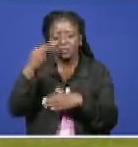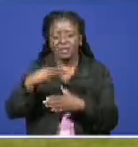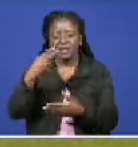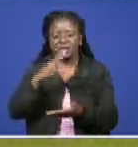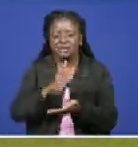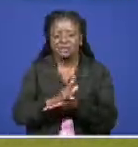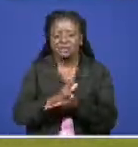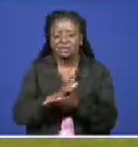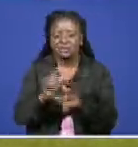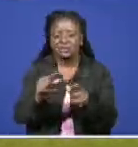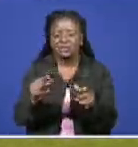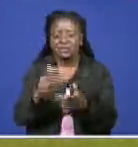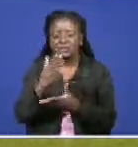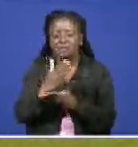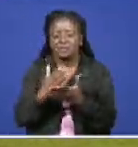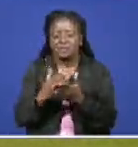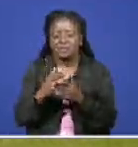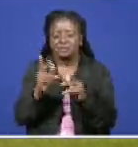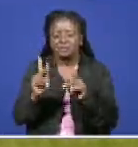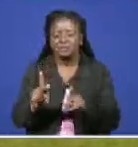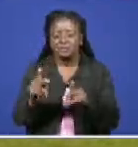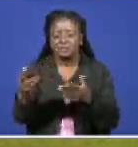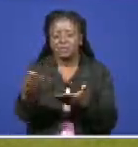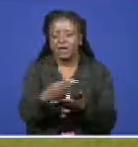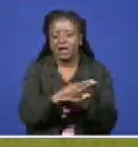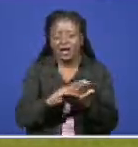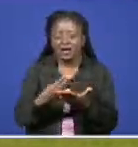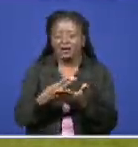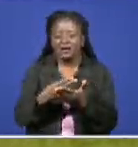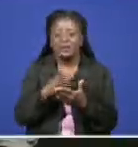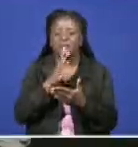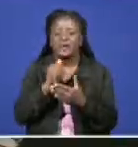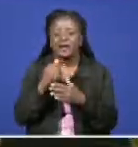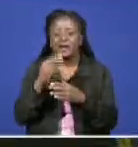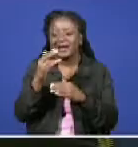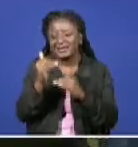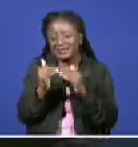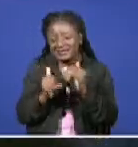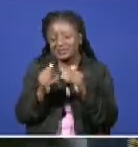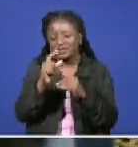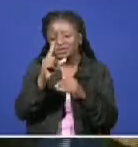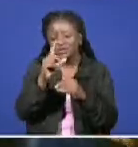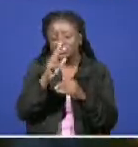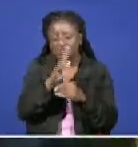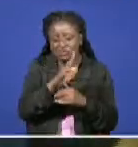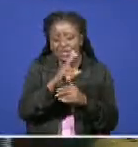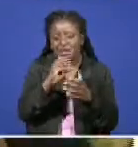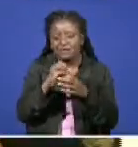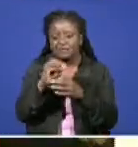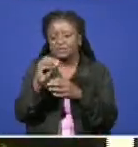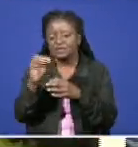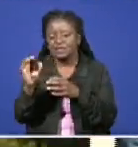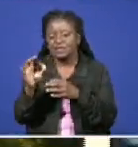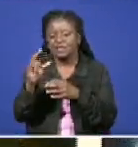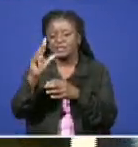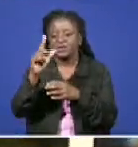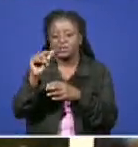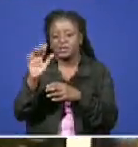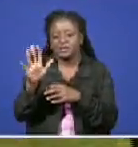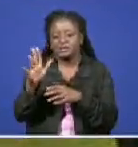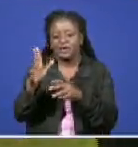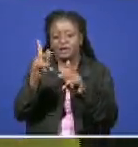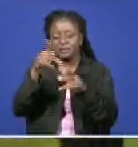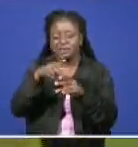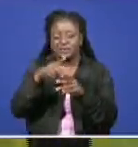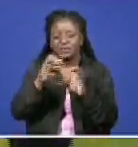fact, some were hired on site by at least three of the 25 participating organizations. Managing Director of Breezes Resort